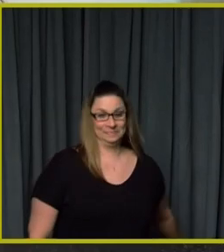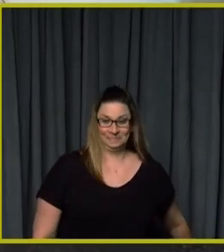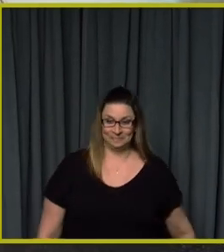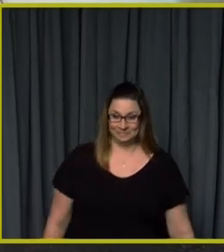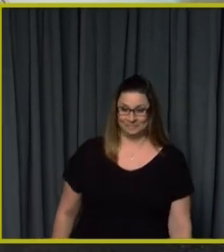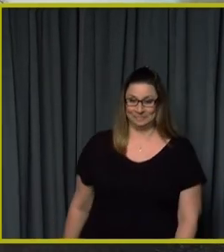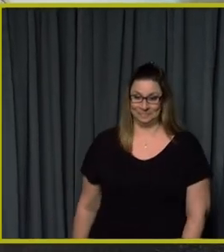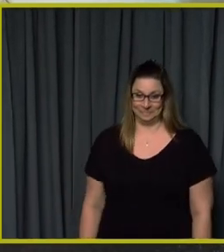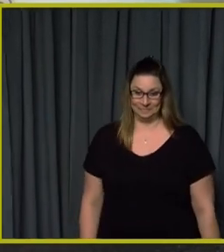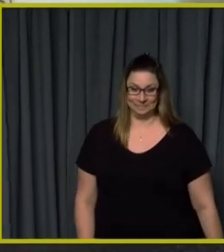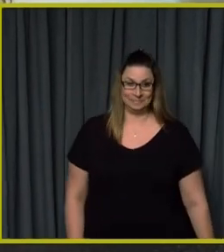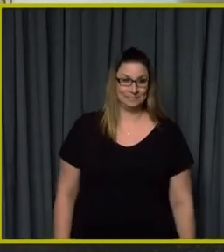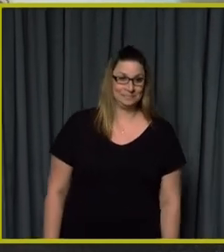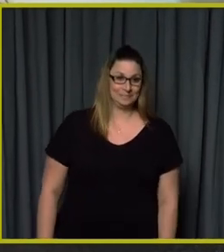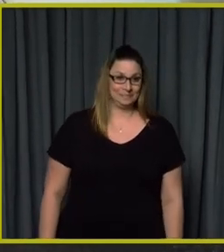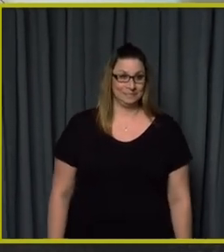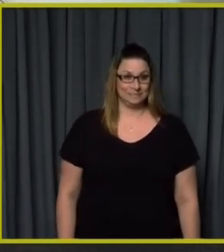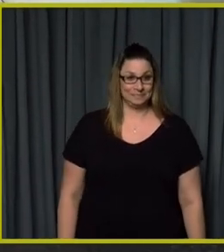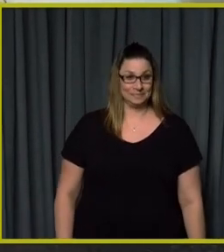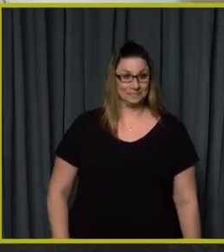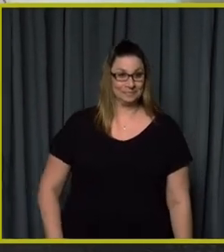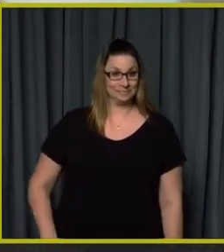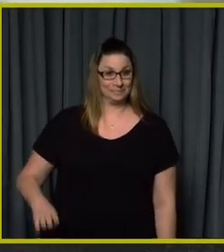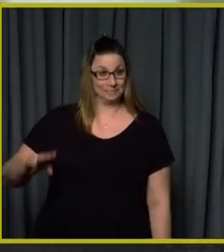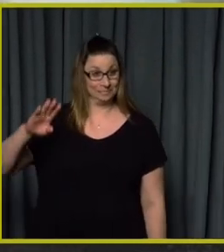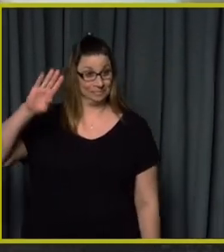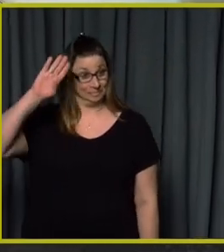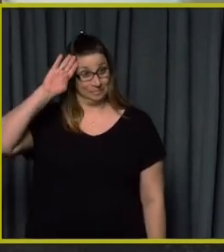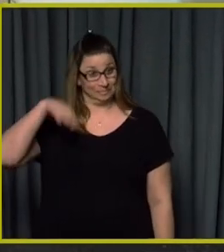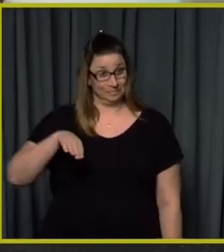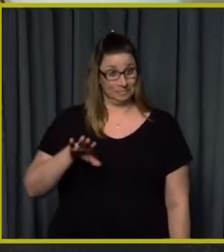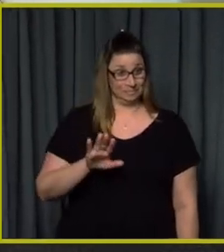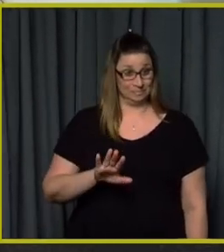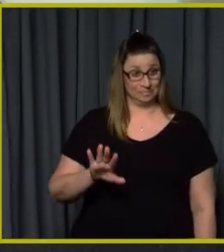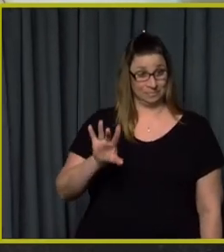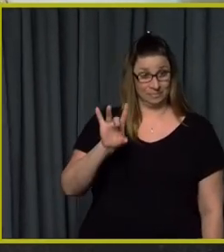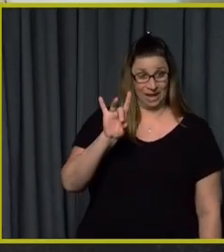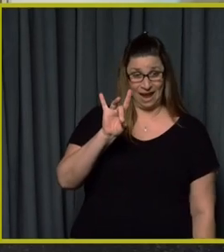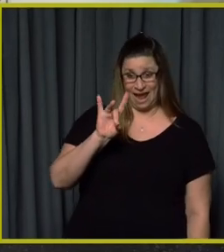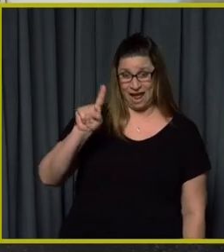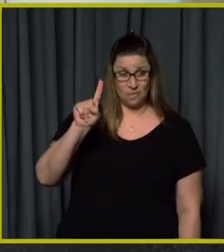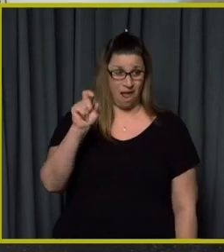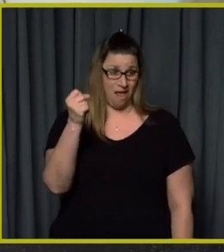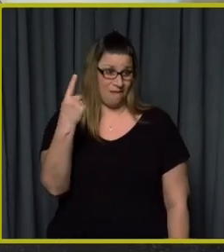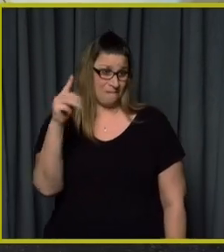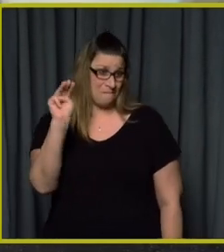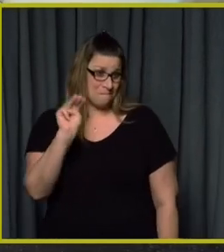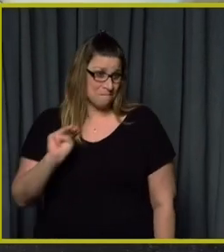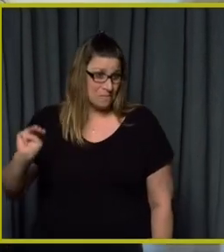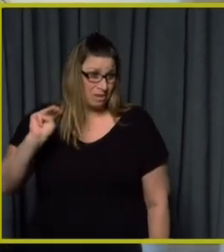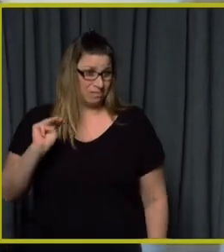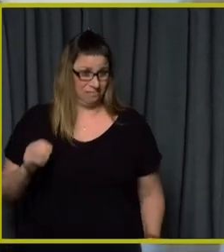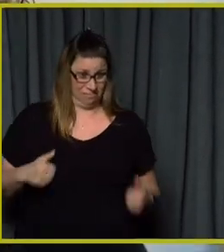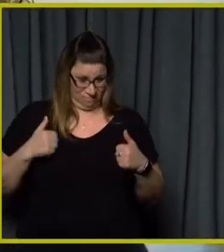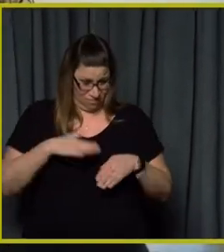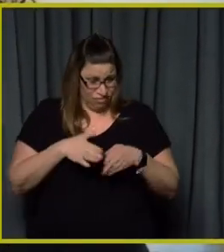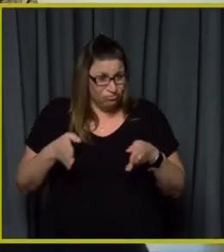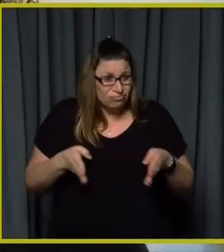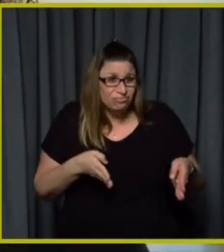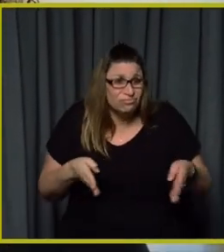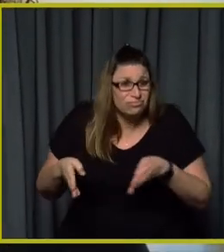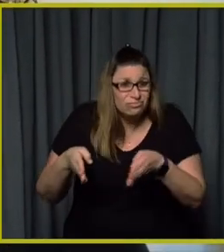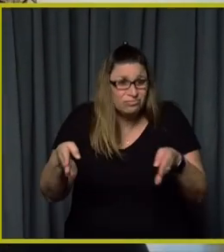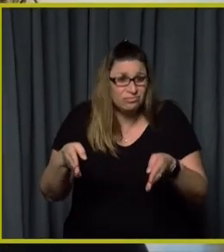Did you know that 8 to 11 million people are homeless and on the streets right now? 1.5 million of them are school-aged children. But